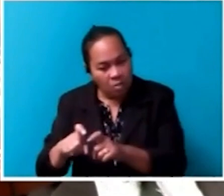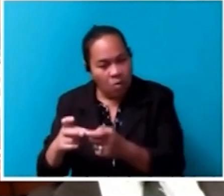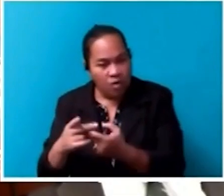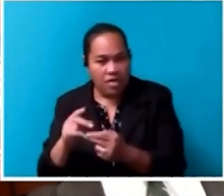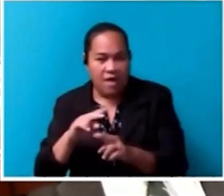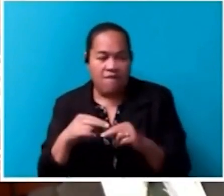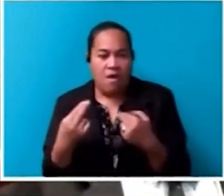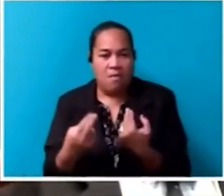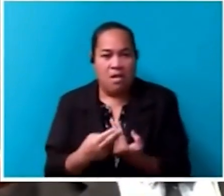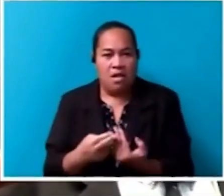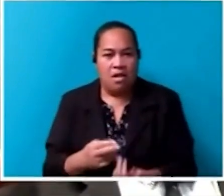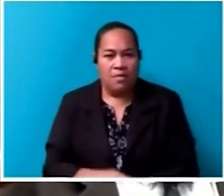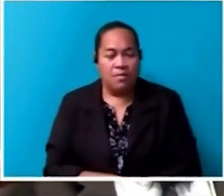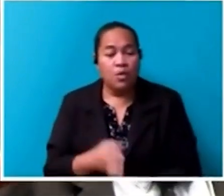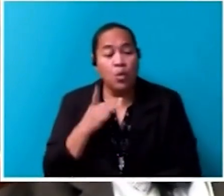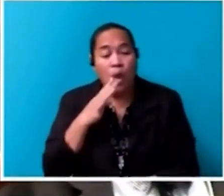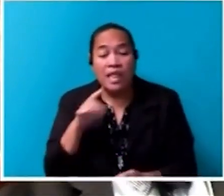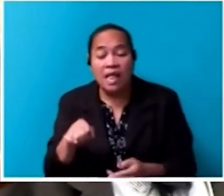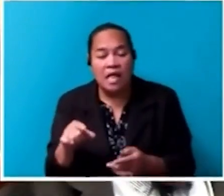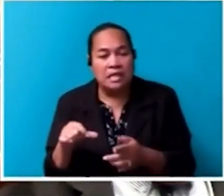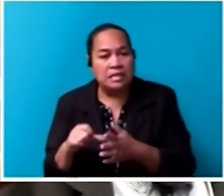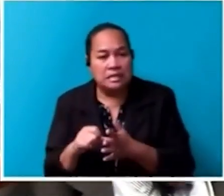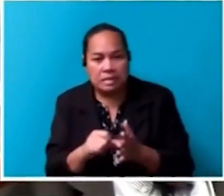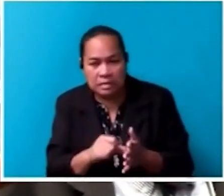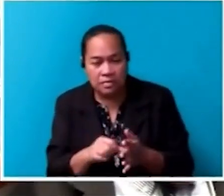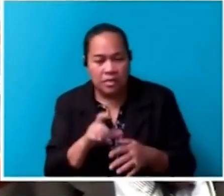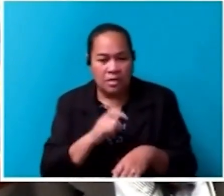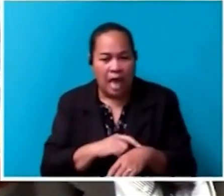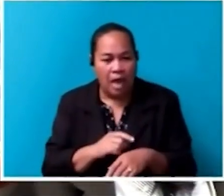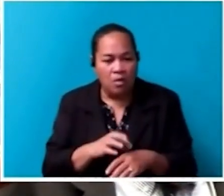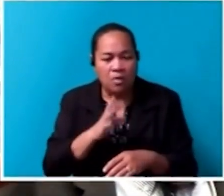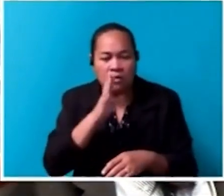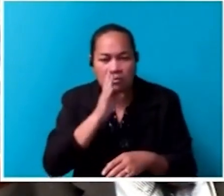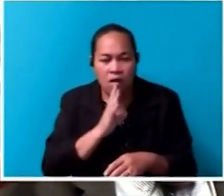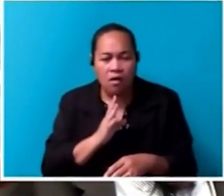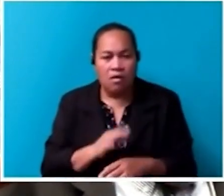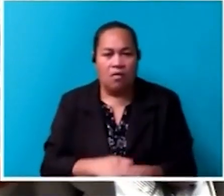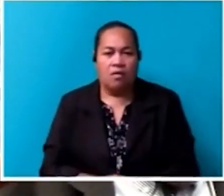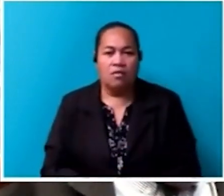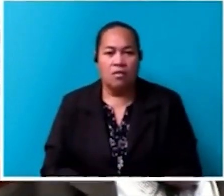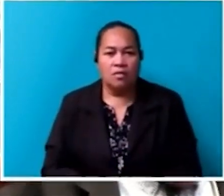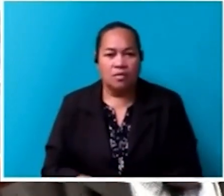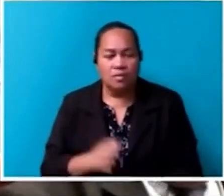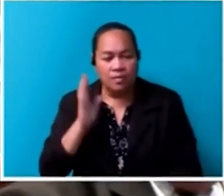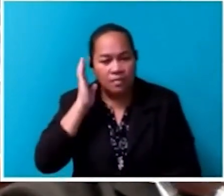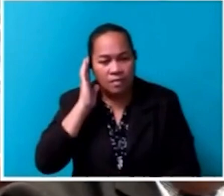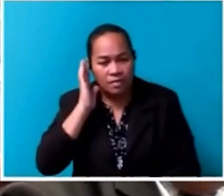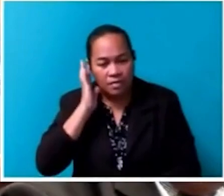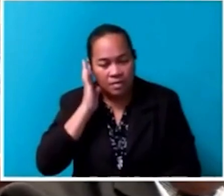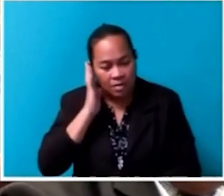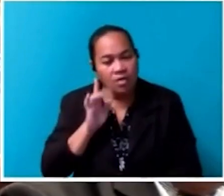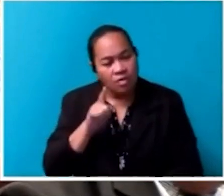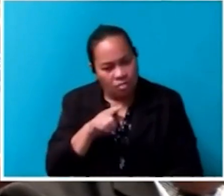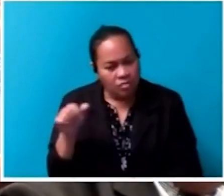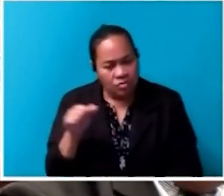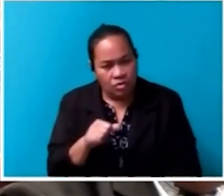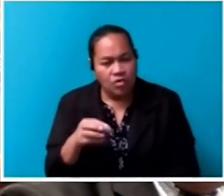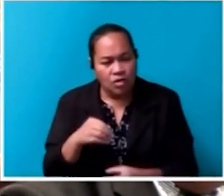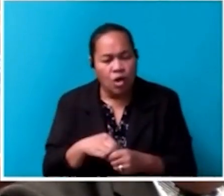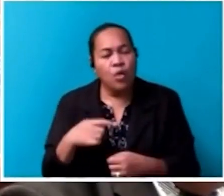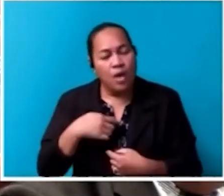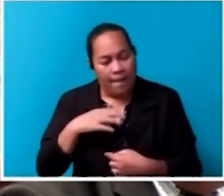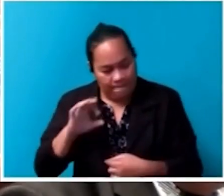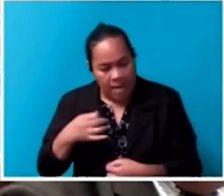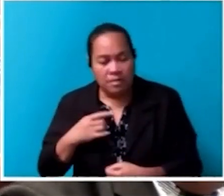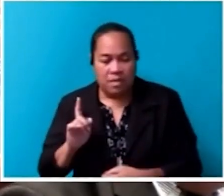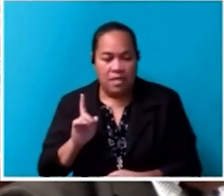their difficult times. The difficult times when they go through, we have to be there with